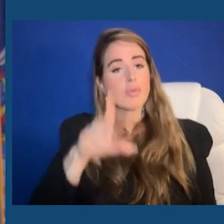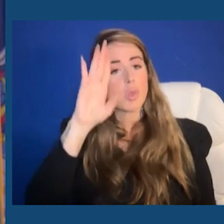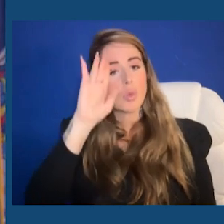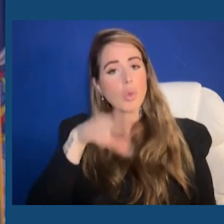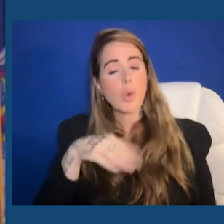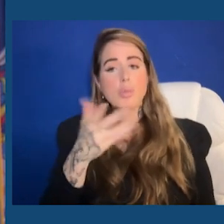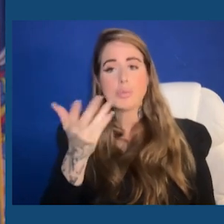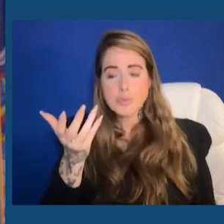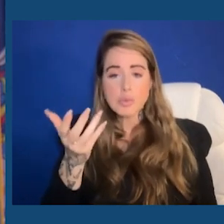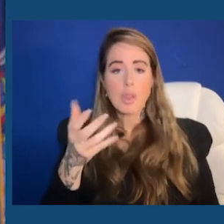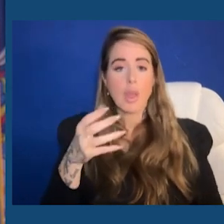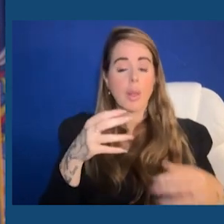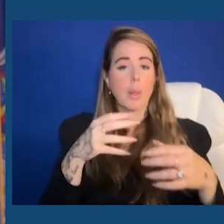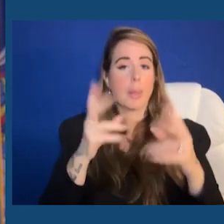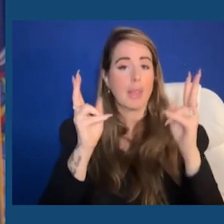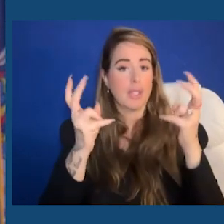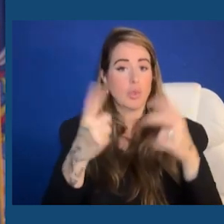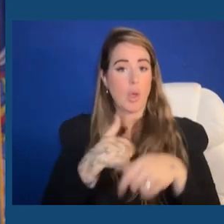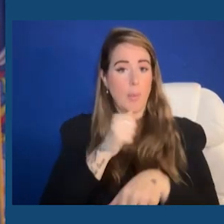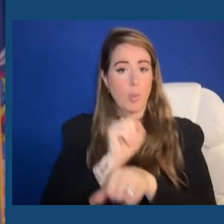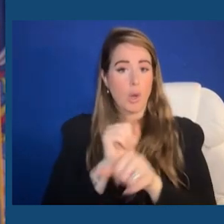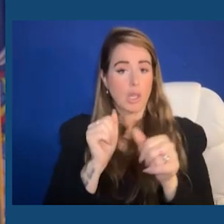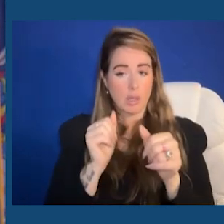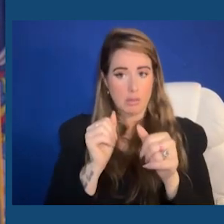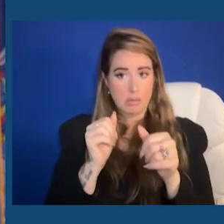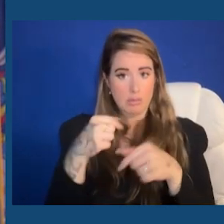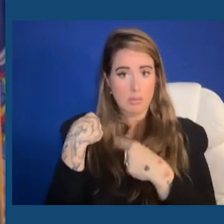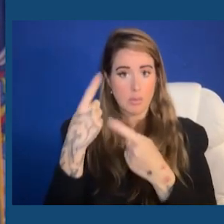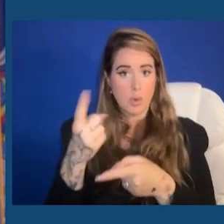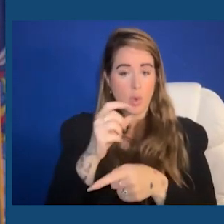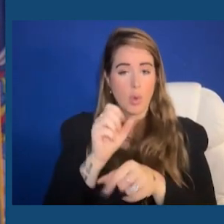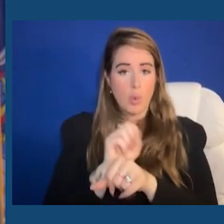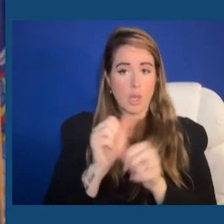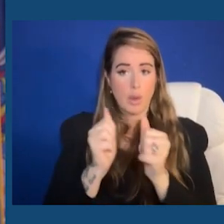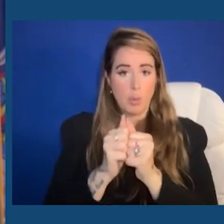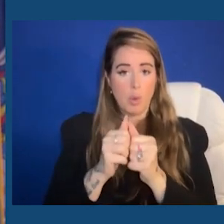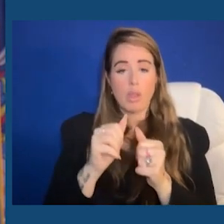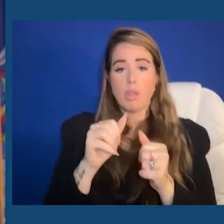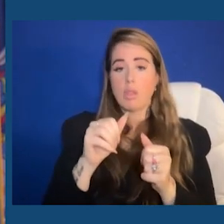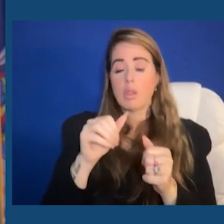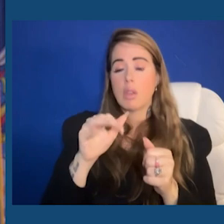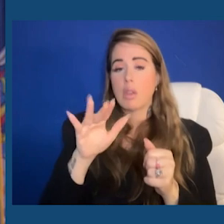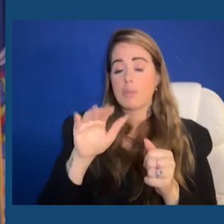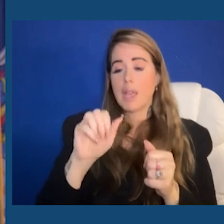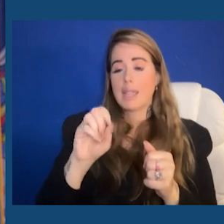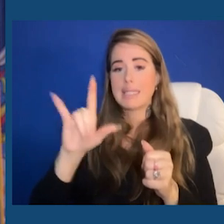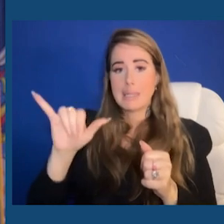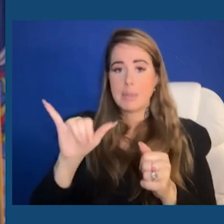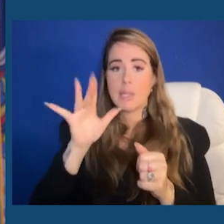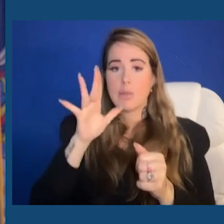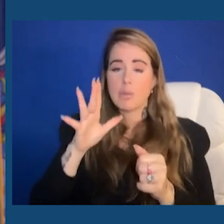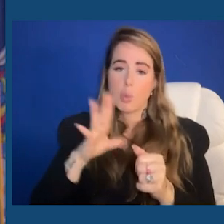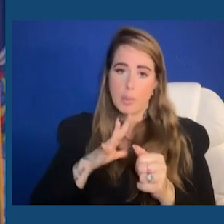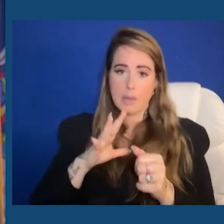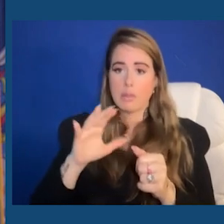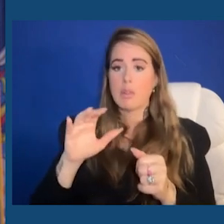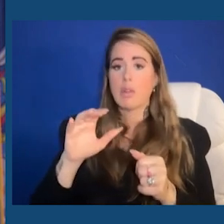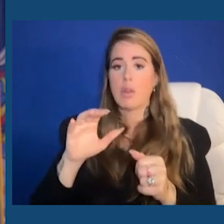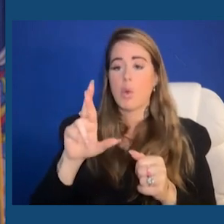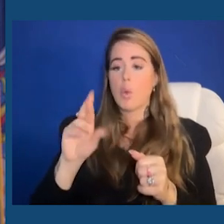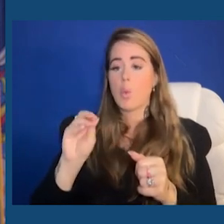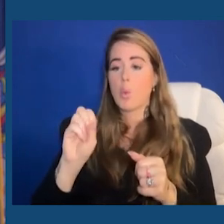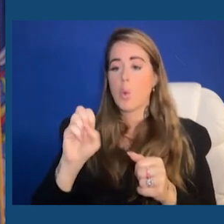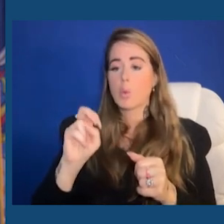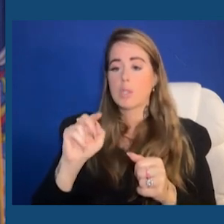The issue that I've been working on with Assemblywoman Linda Rosenthal, also from the West Side, concerns shoplifting